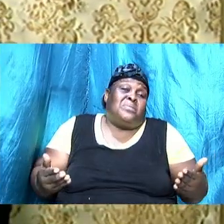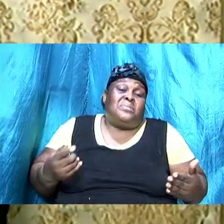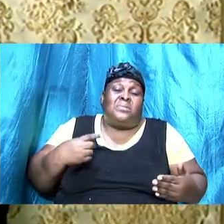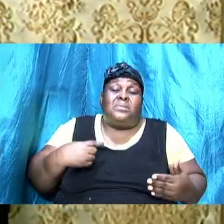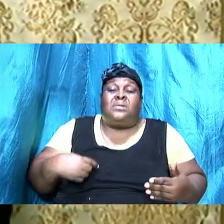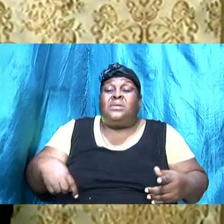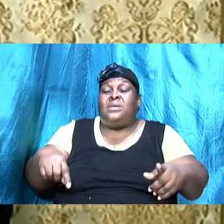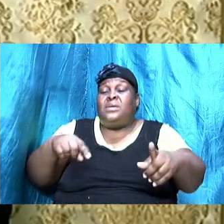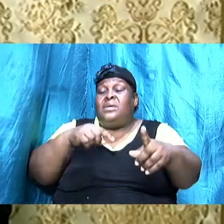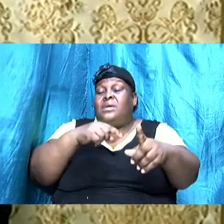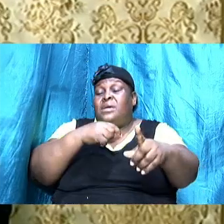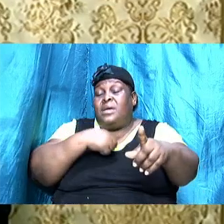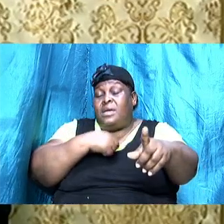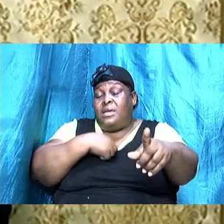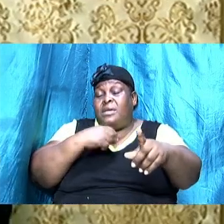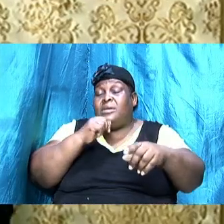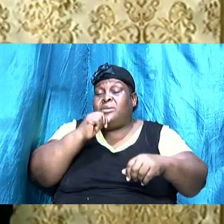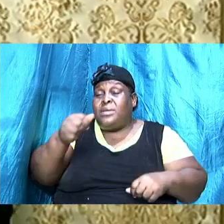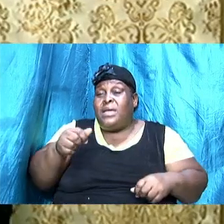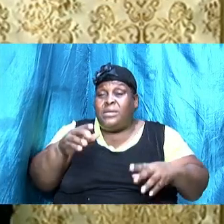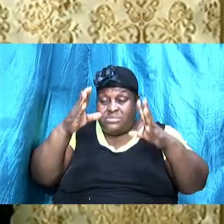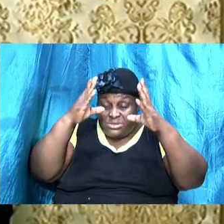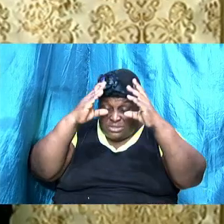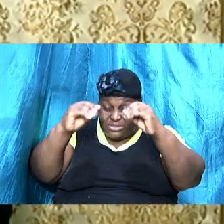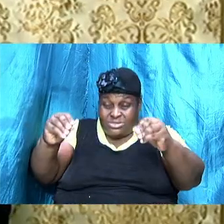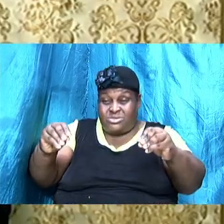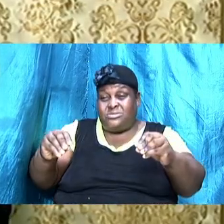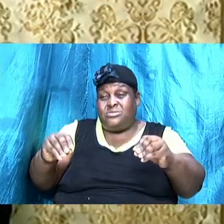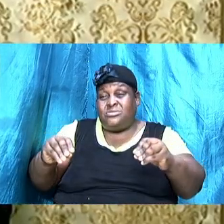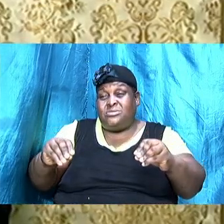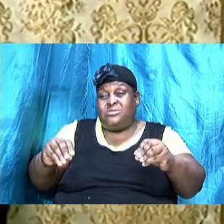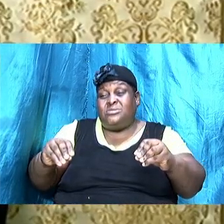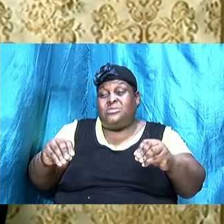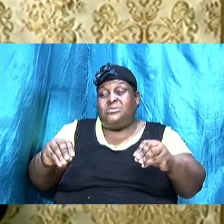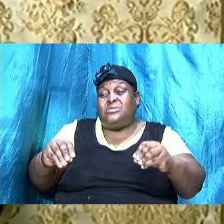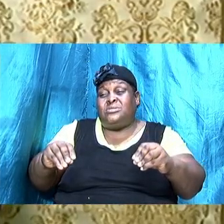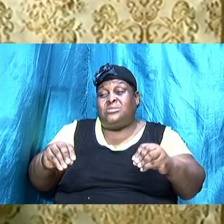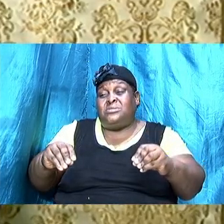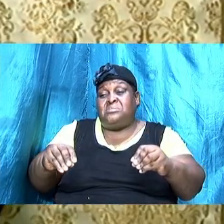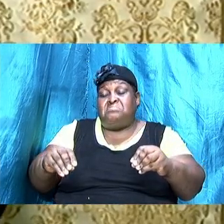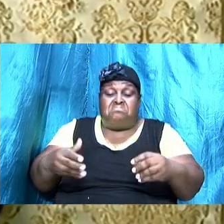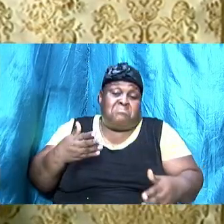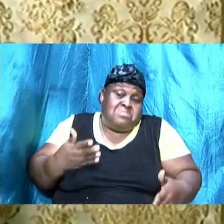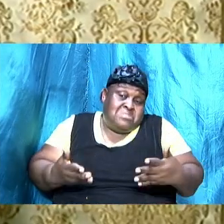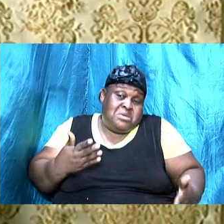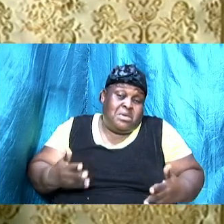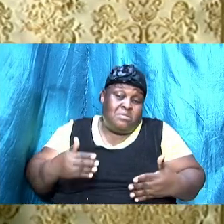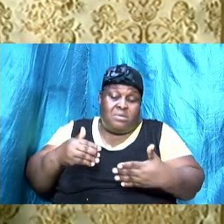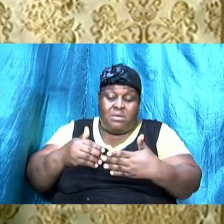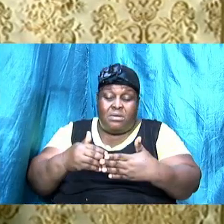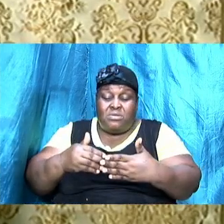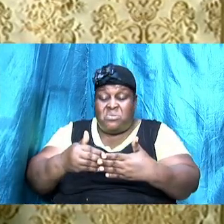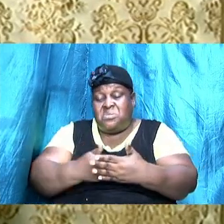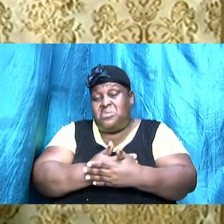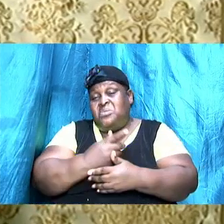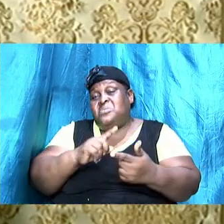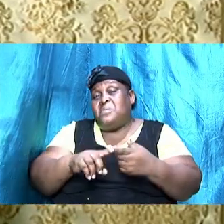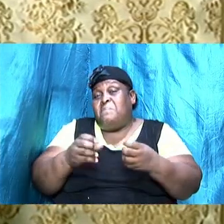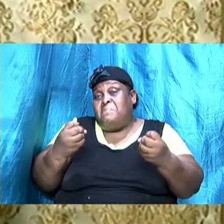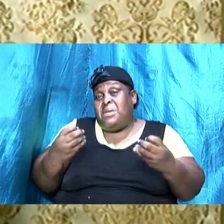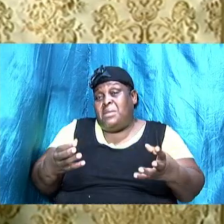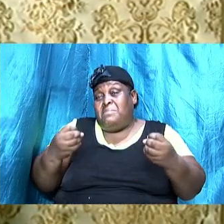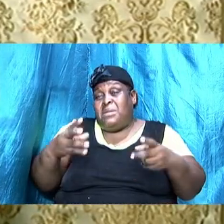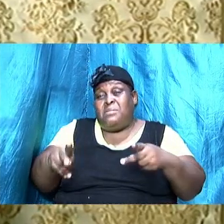God to us might be new to many, or we might have heard it, but